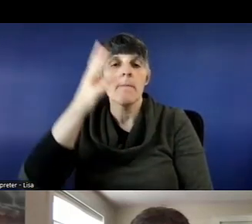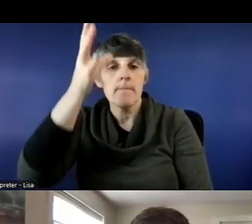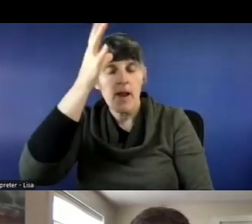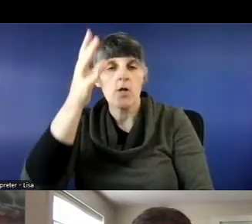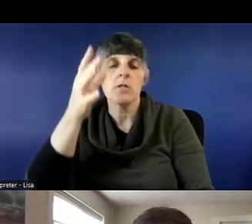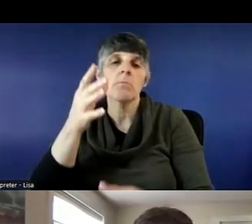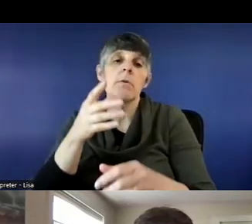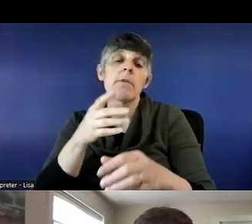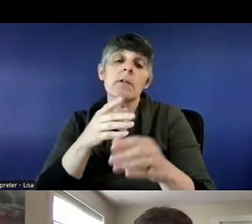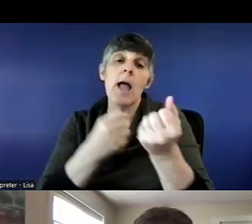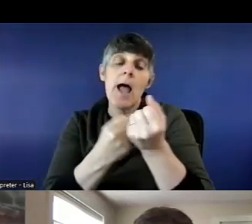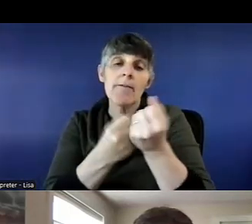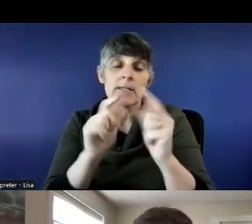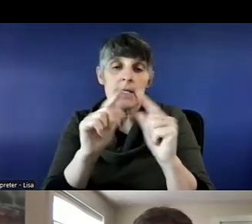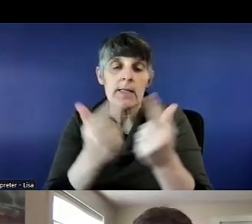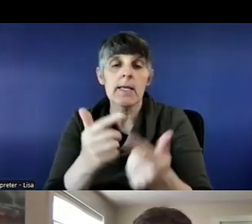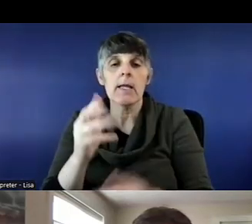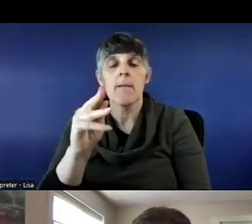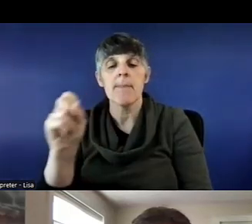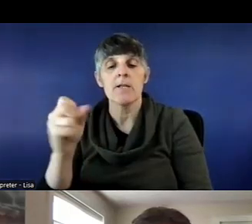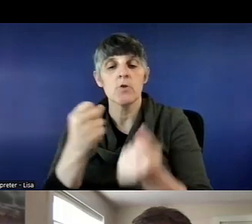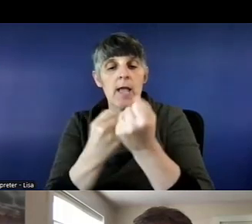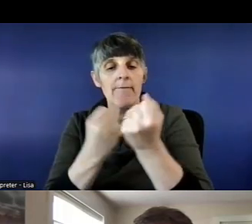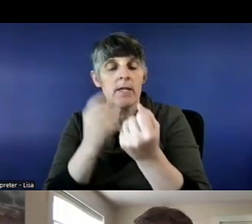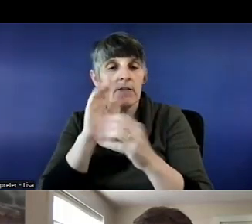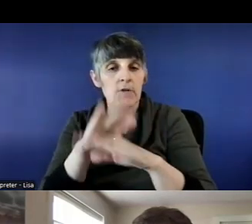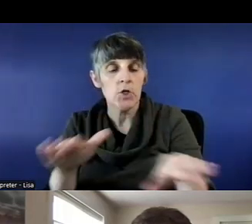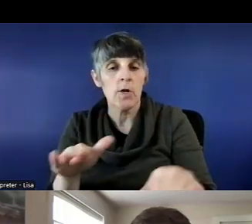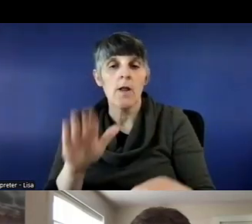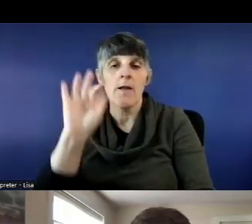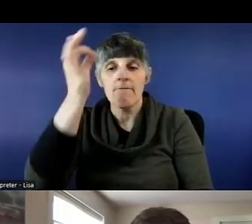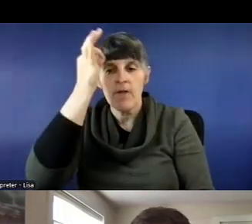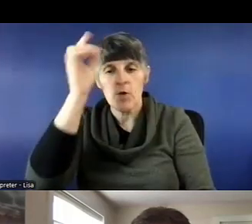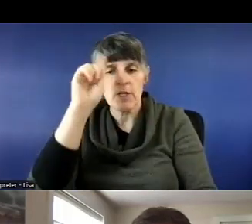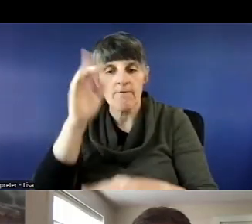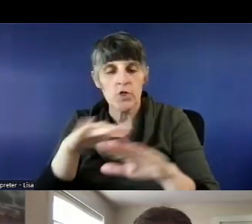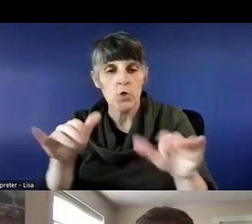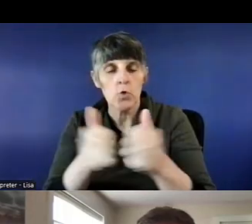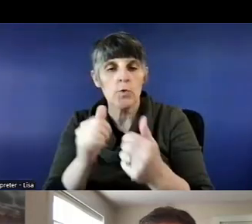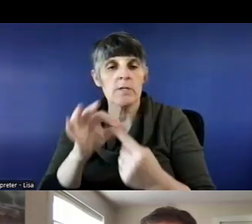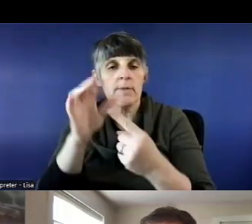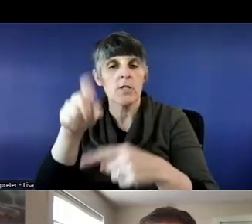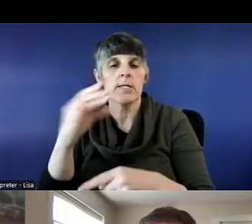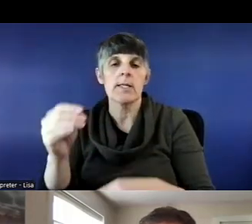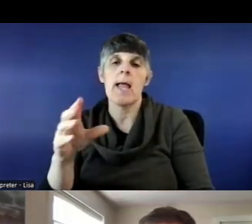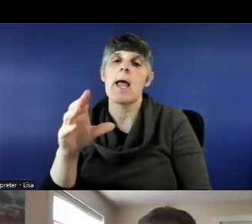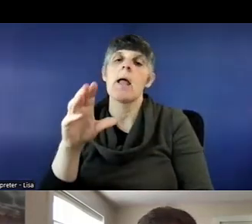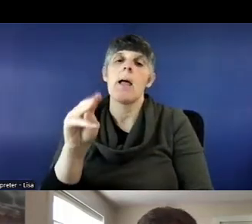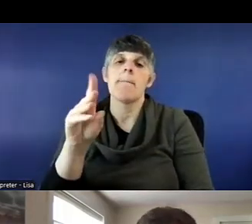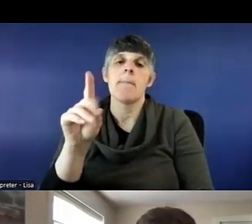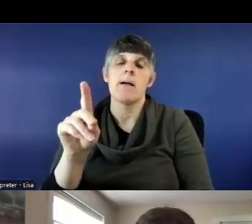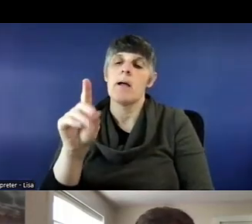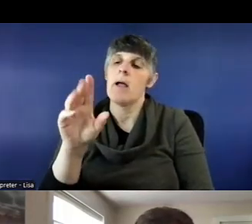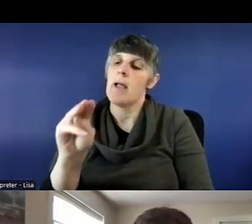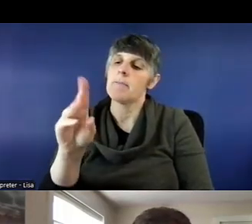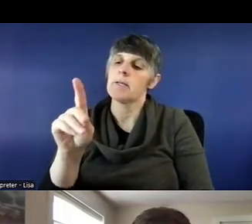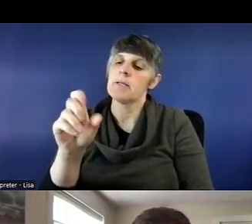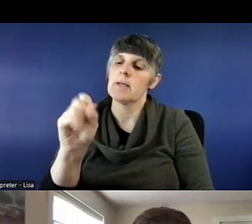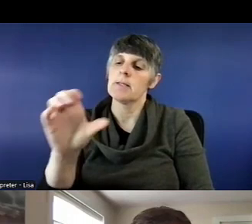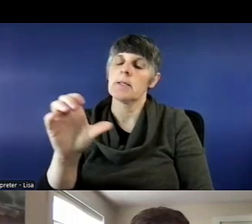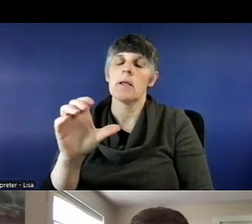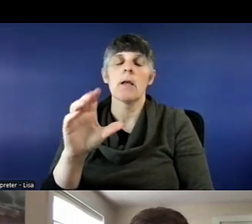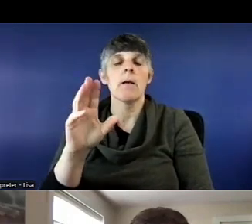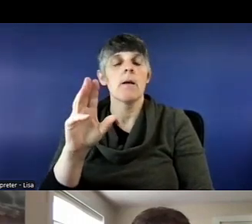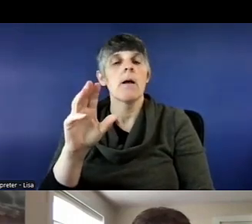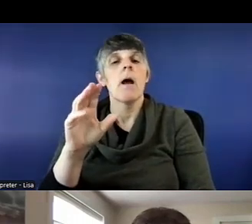League, Massachusetts Advocates for Children, Federation for Children with Special Needs, and the Massachusetts Down Syndrome Congress.